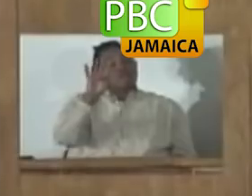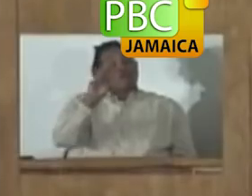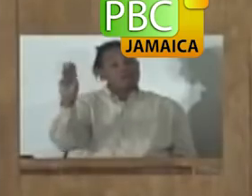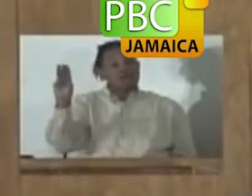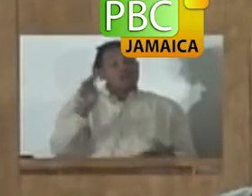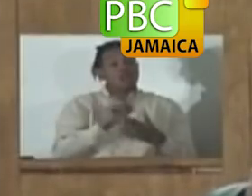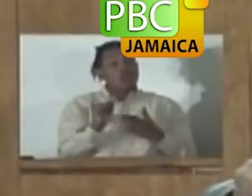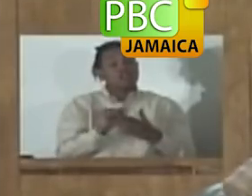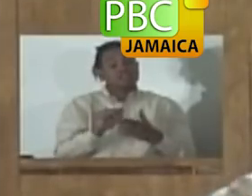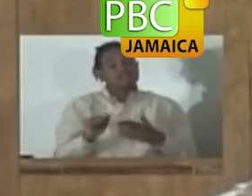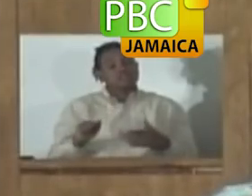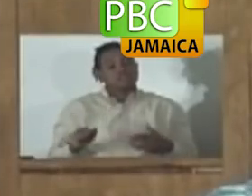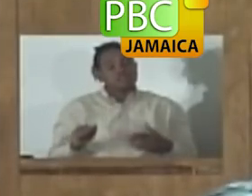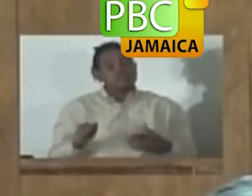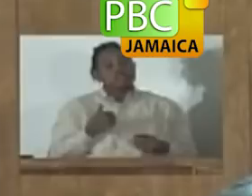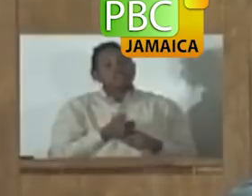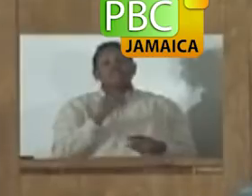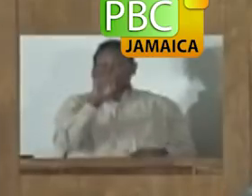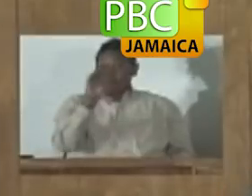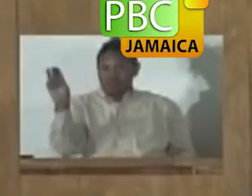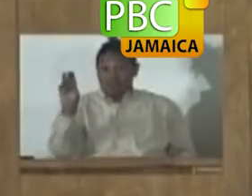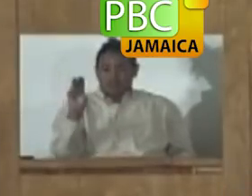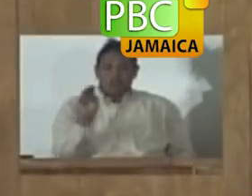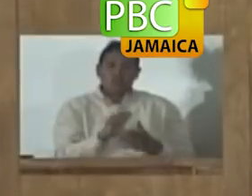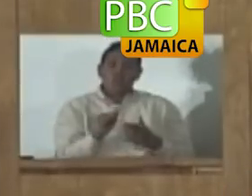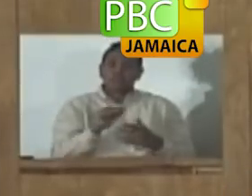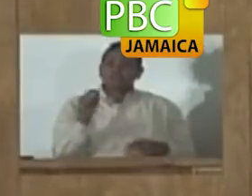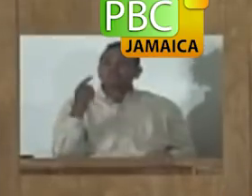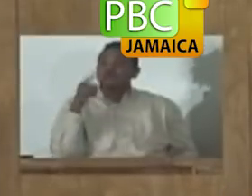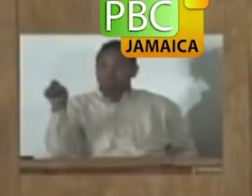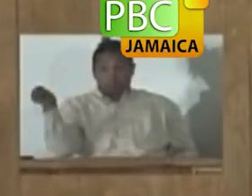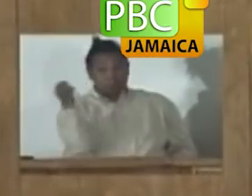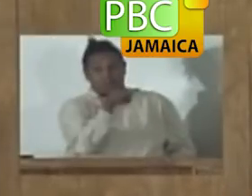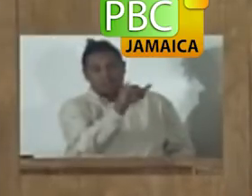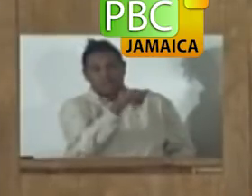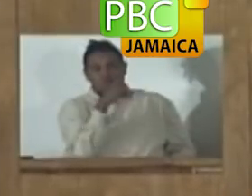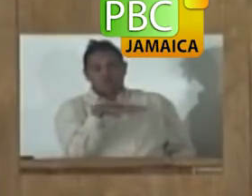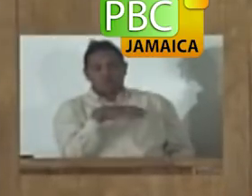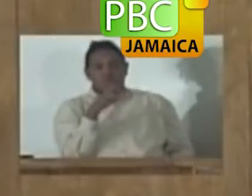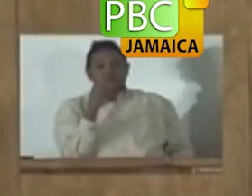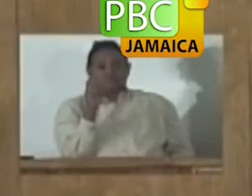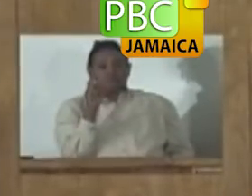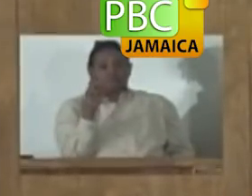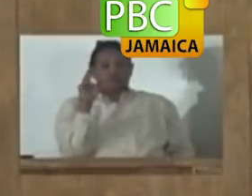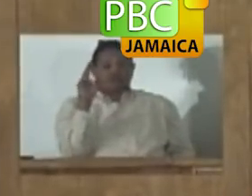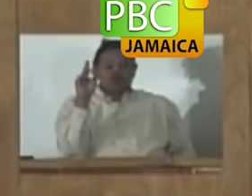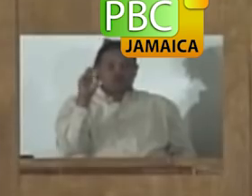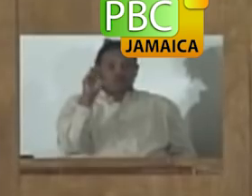allegedly instructed to be paid to Miss Doreen Miller,